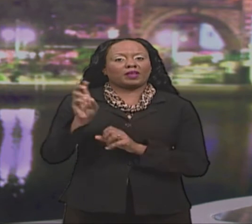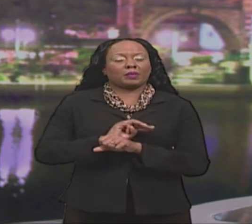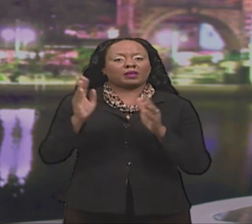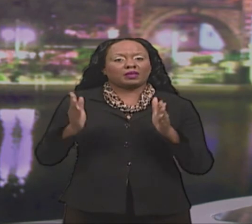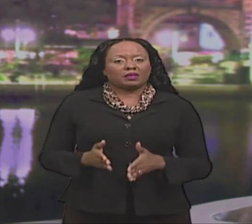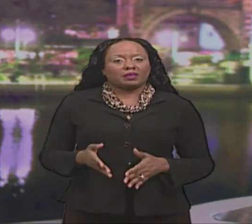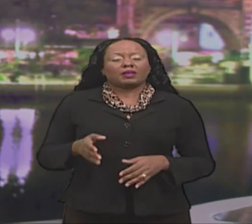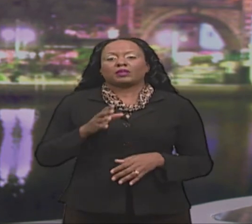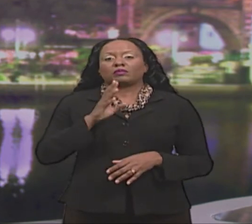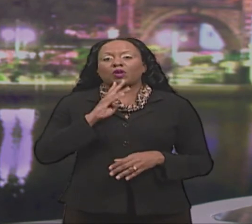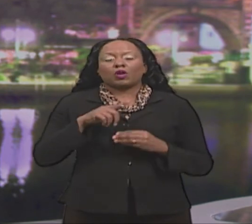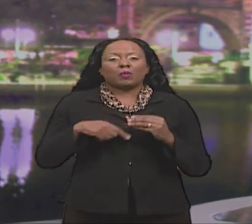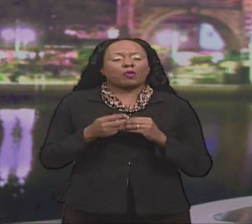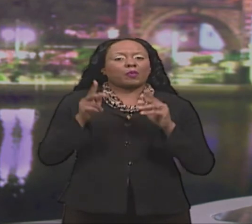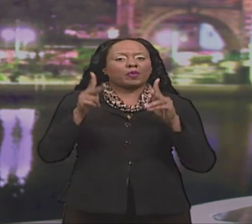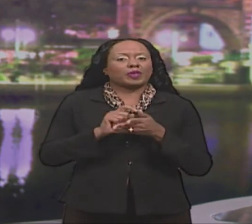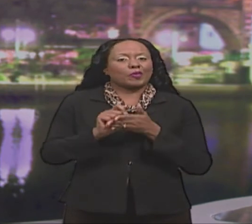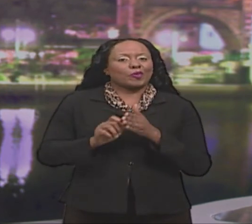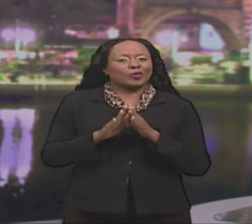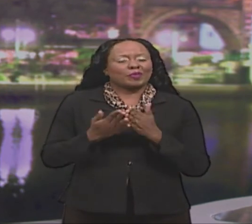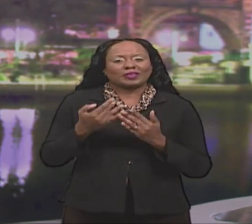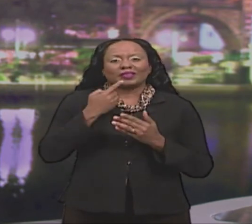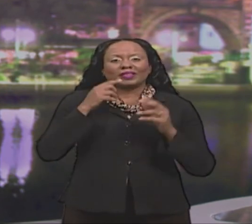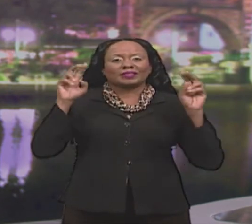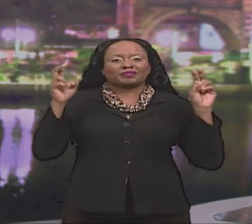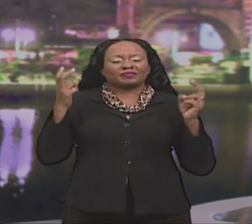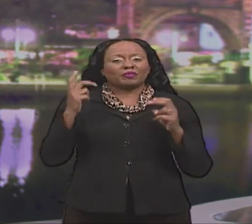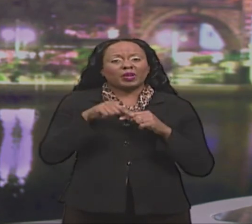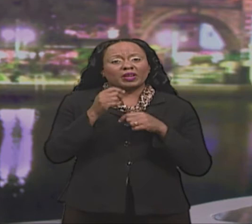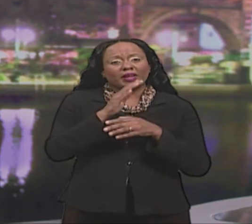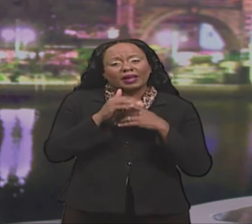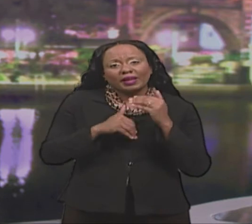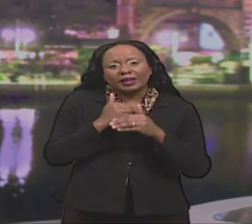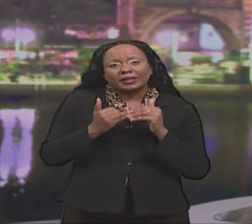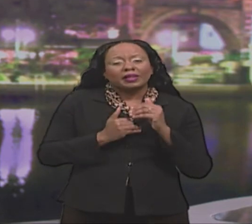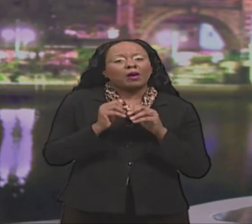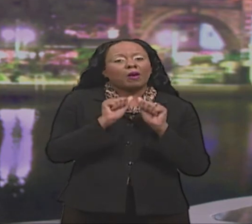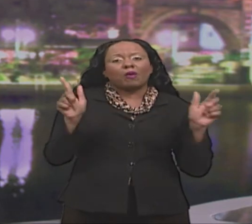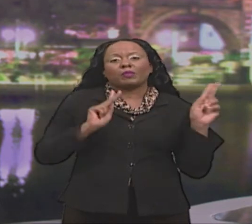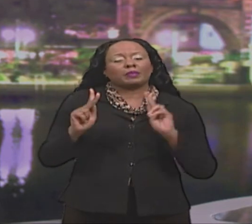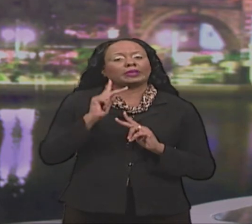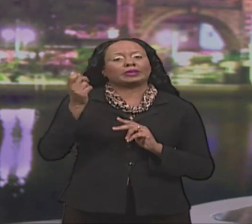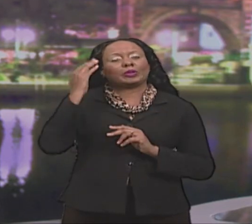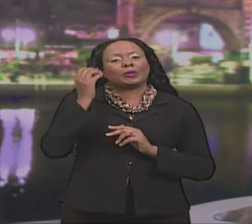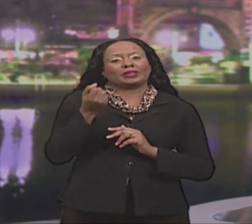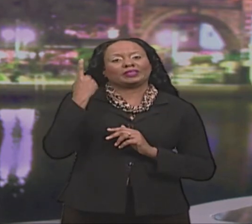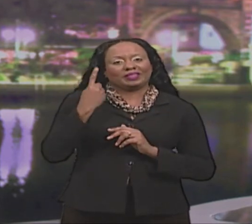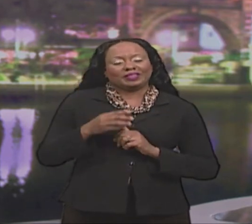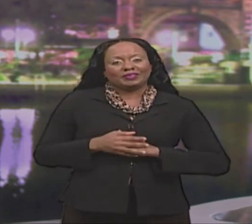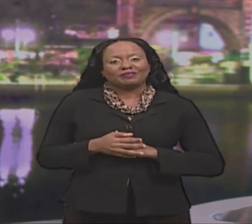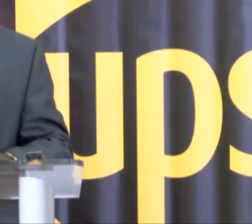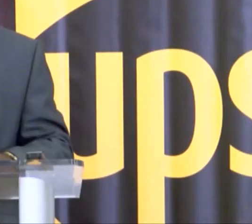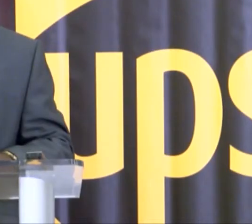quoted Mark Twain, saying kindness is the language which the deaf can hear and the blind can see. This gesture